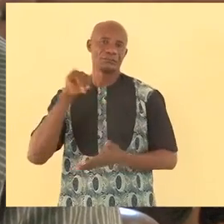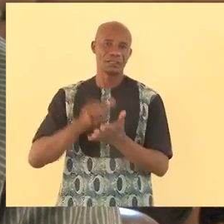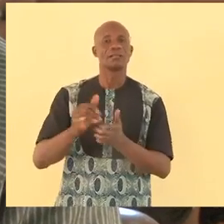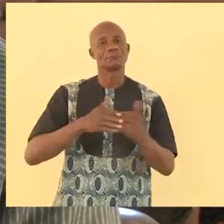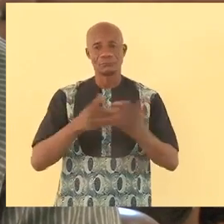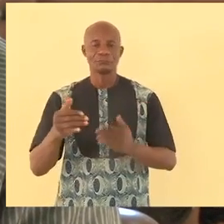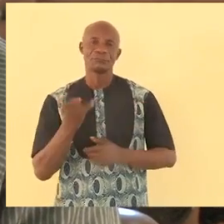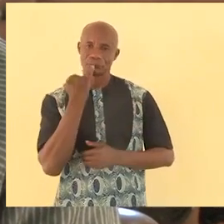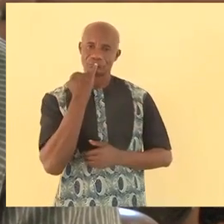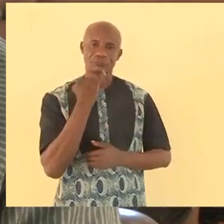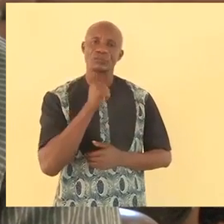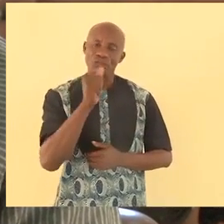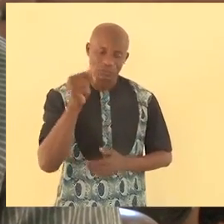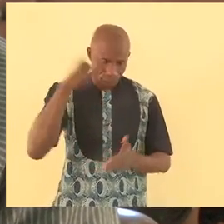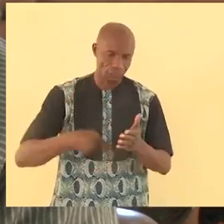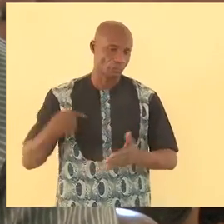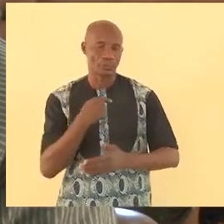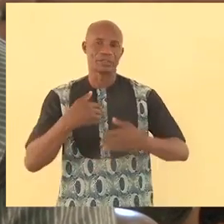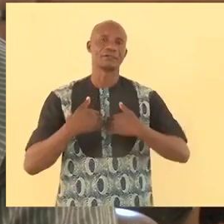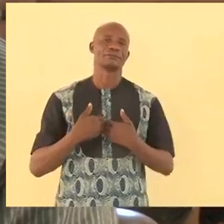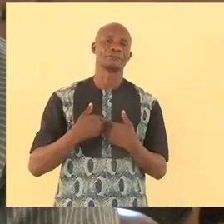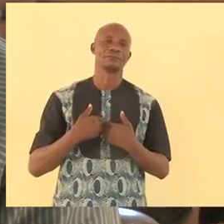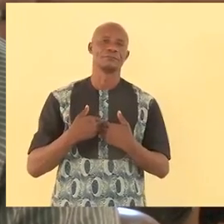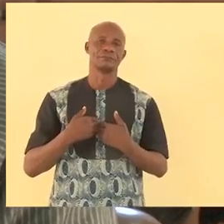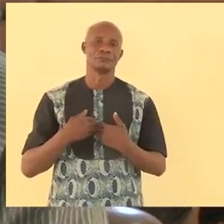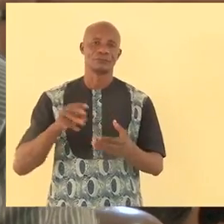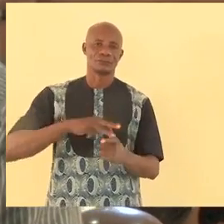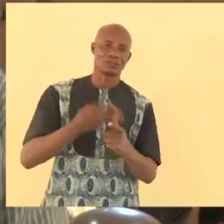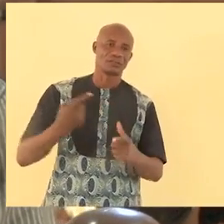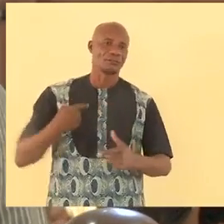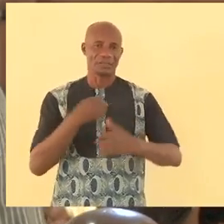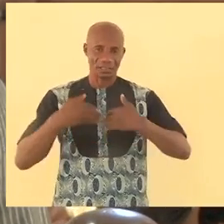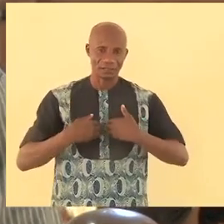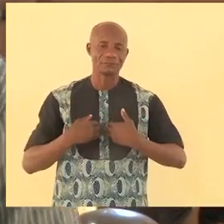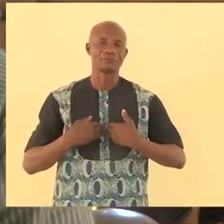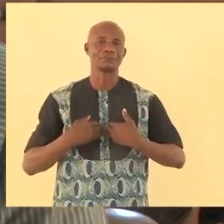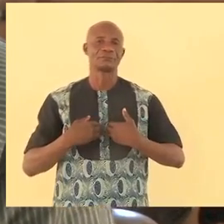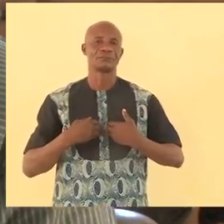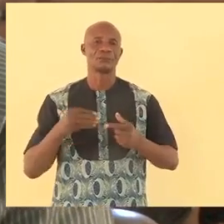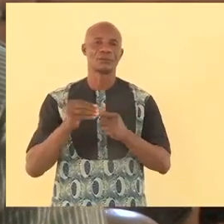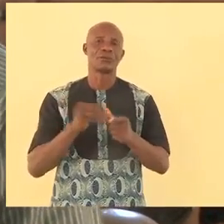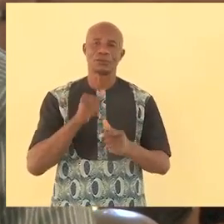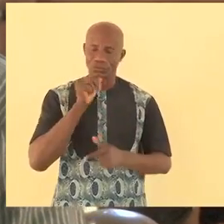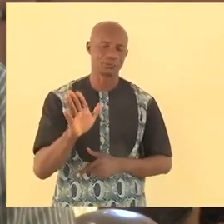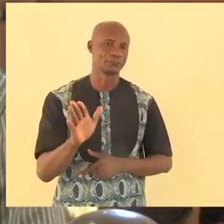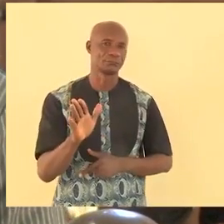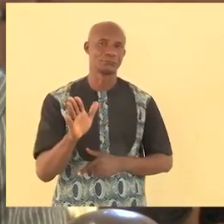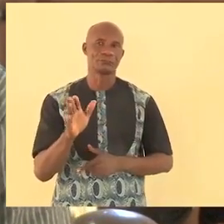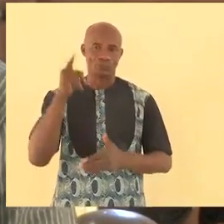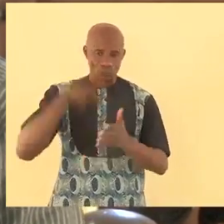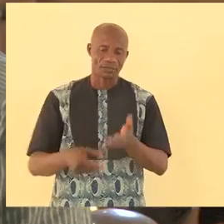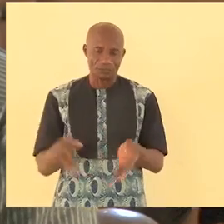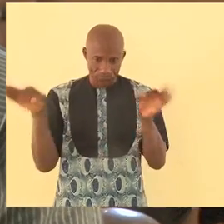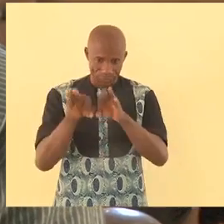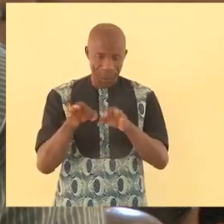matters, not what we possess, not whether or not you are a chief or a high chief or whatever.